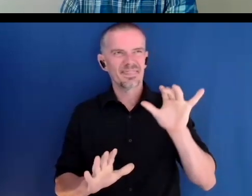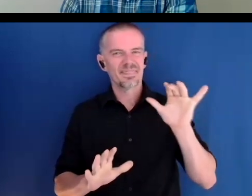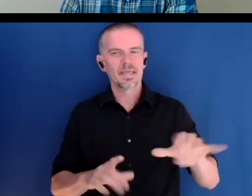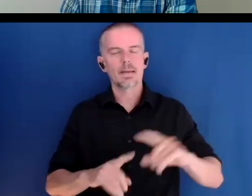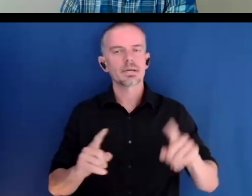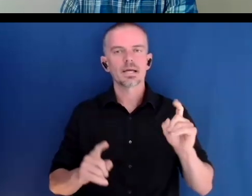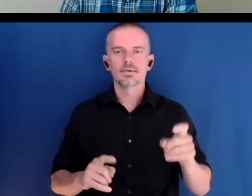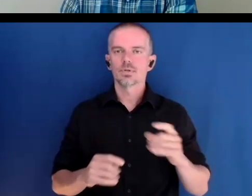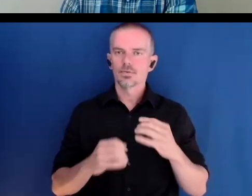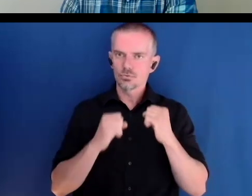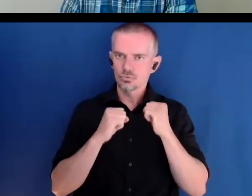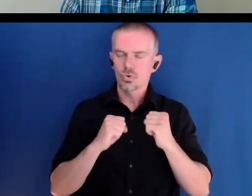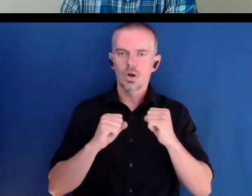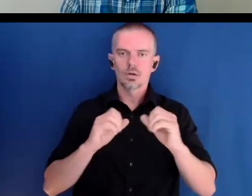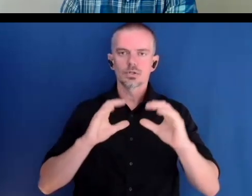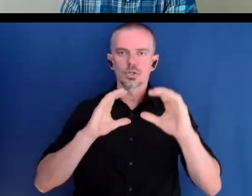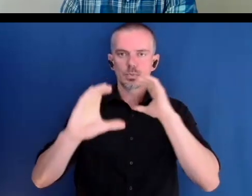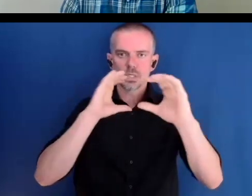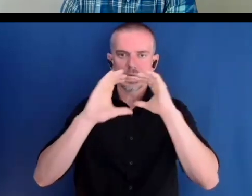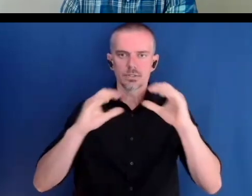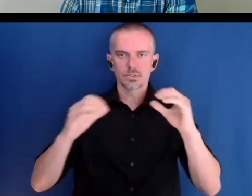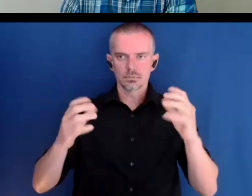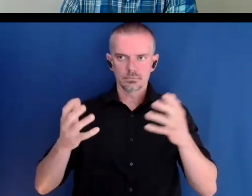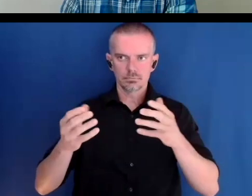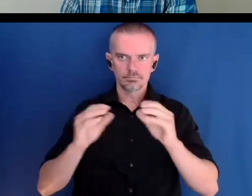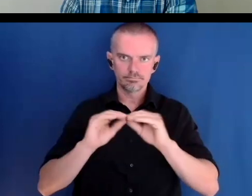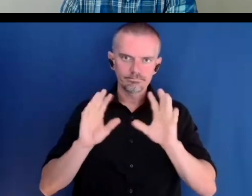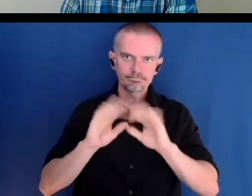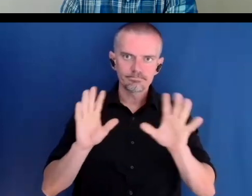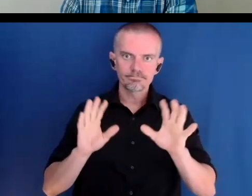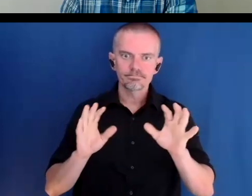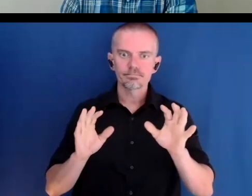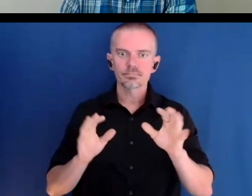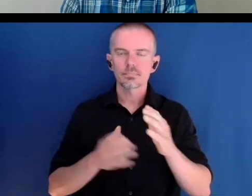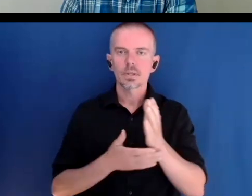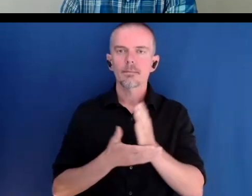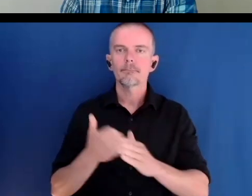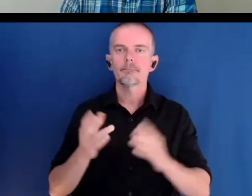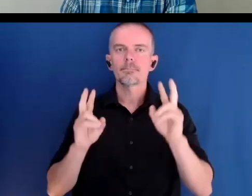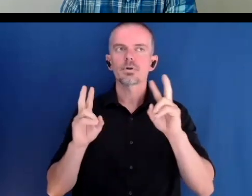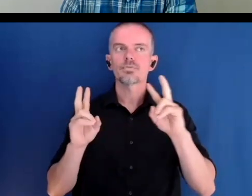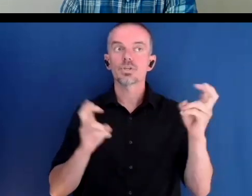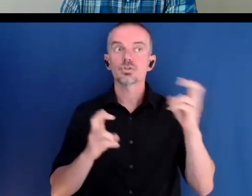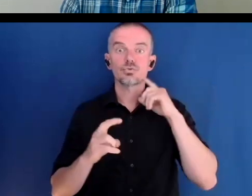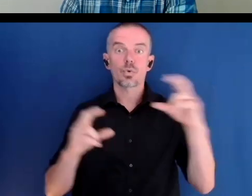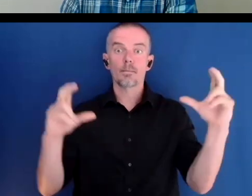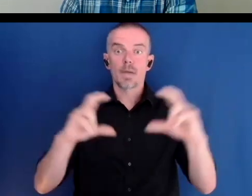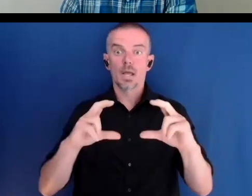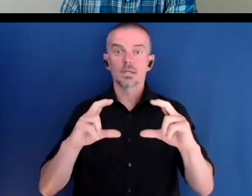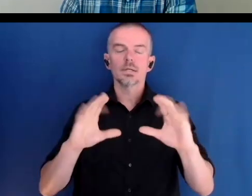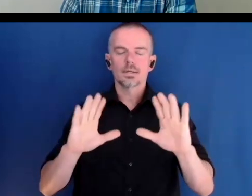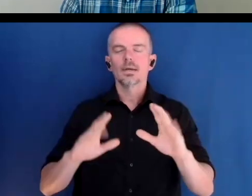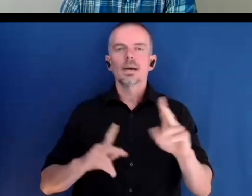strong communication. And part of the issue is around match is people immediately think